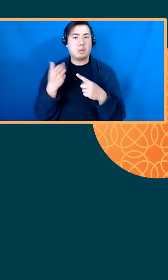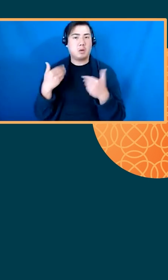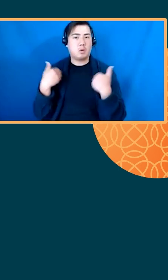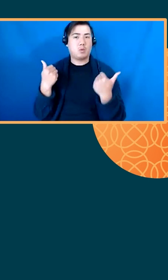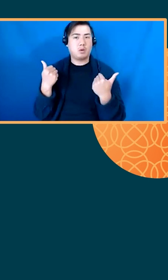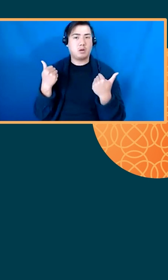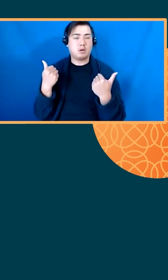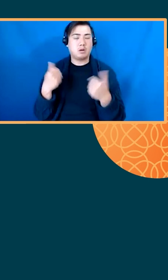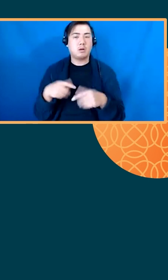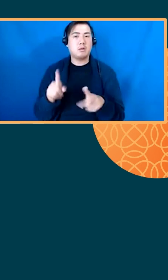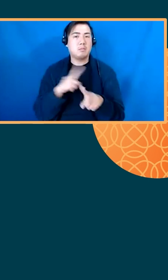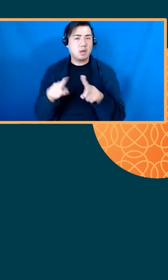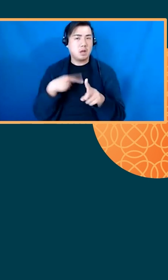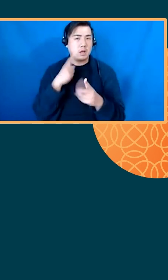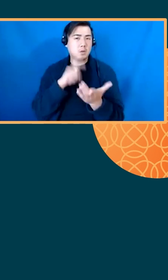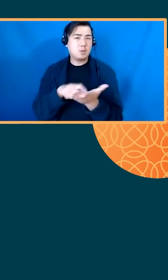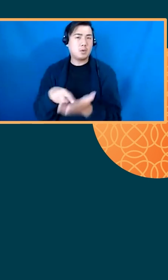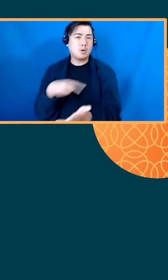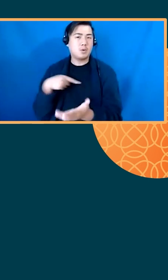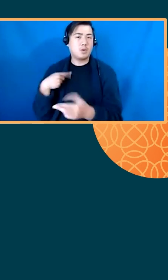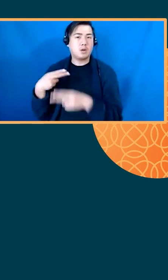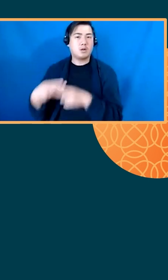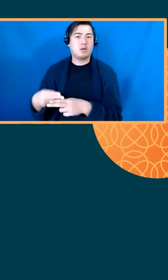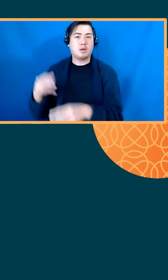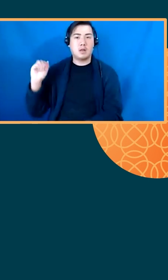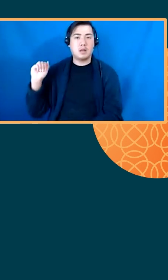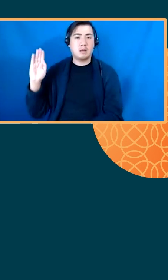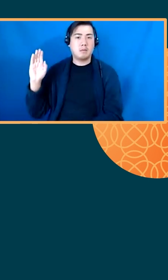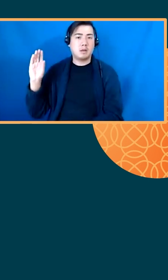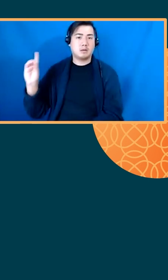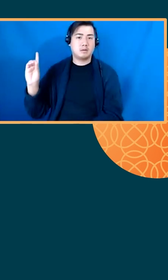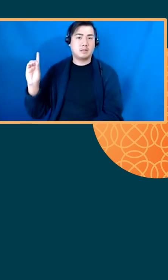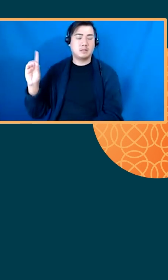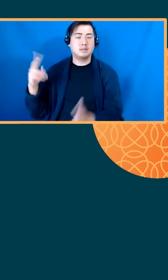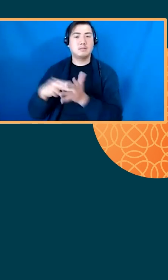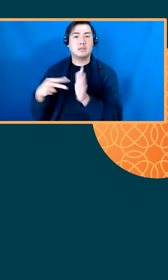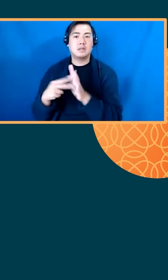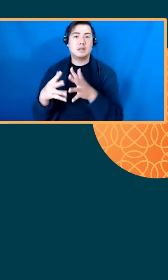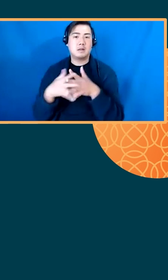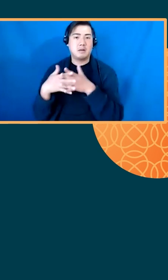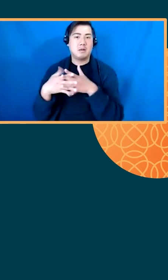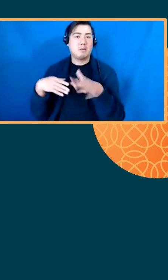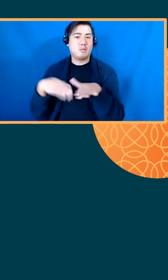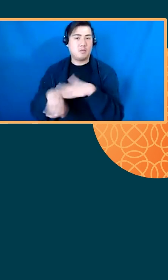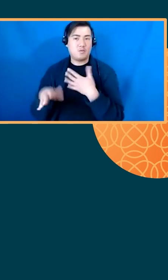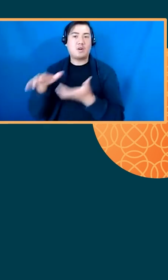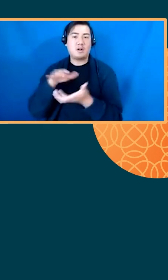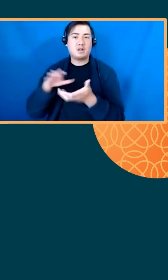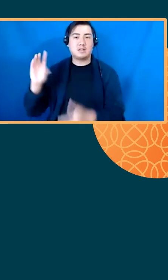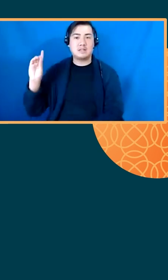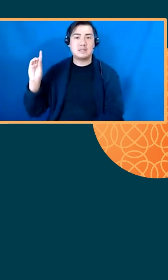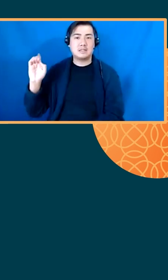seen. We call them ABCDs, which stands for American Born